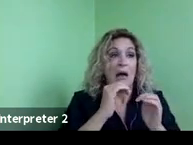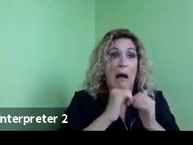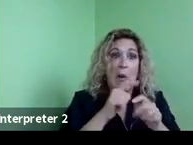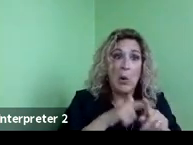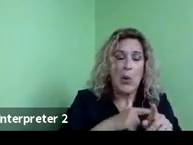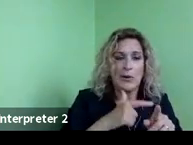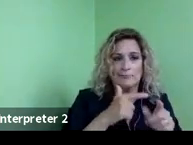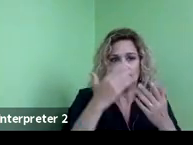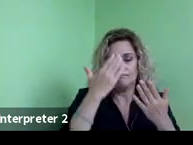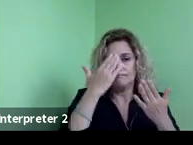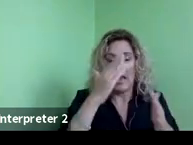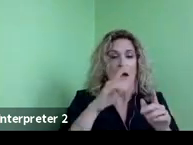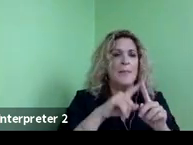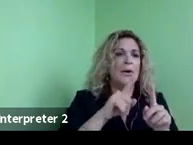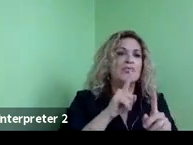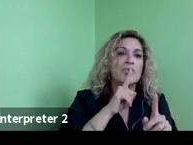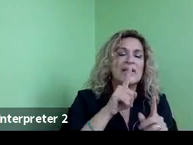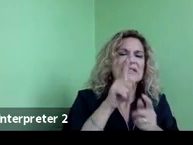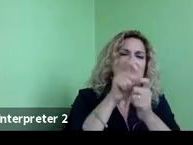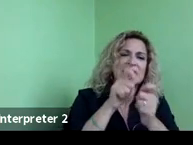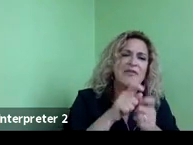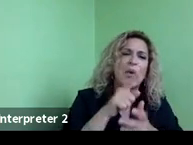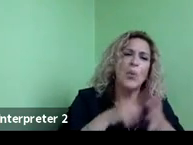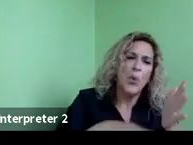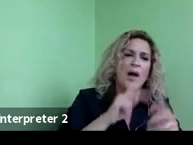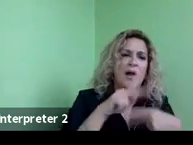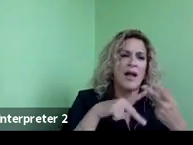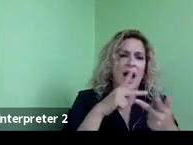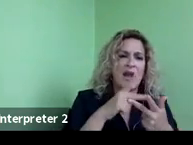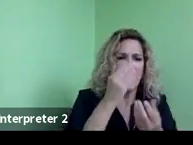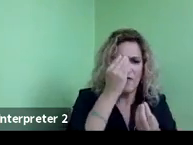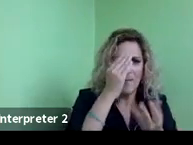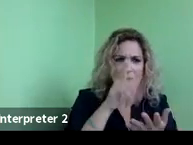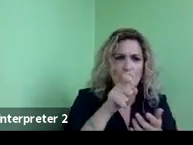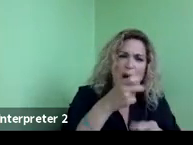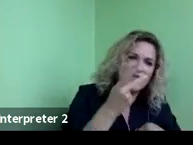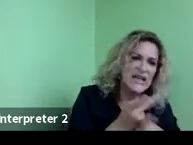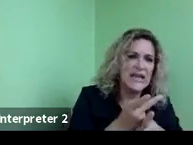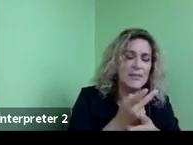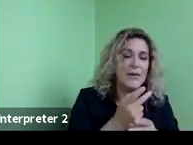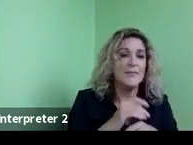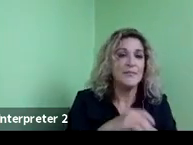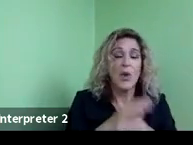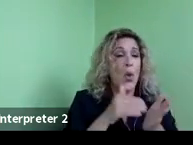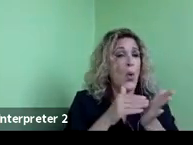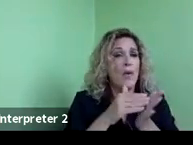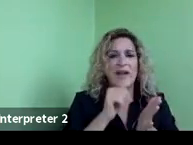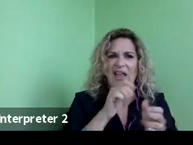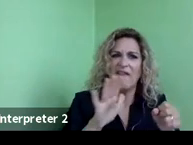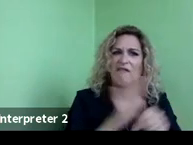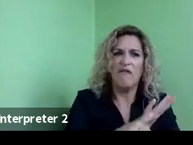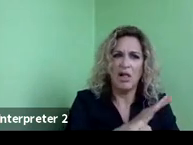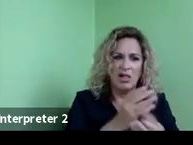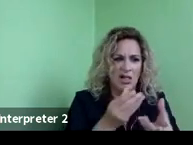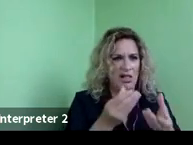of what specific information you have to keep. Very often it's not the whole file. So again, back